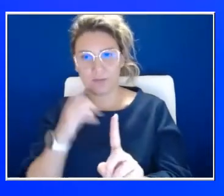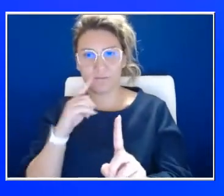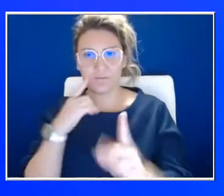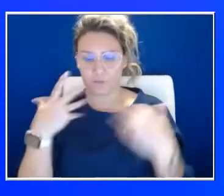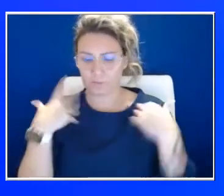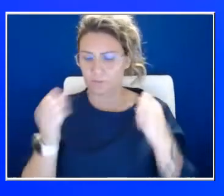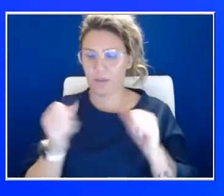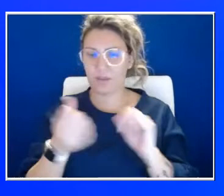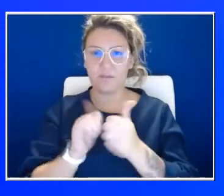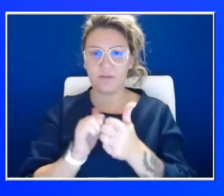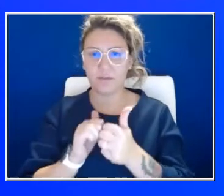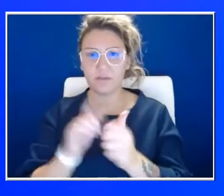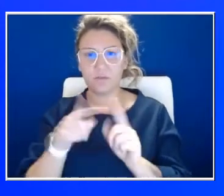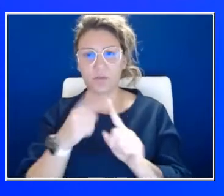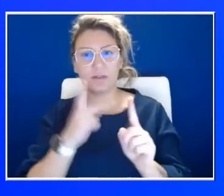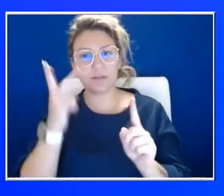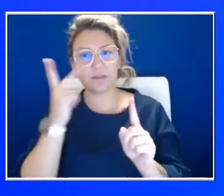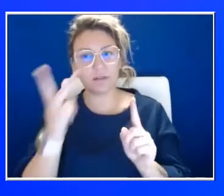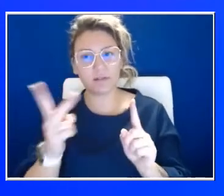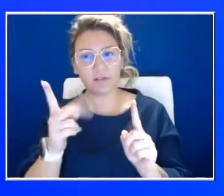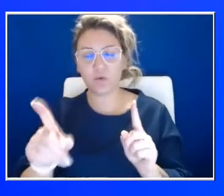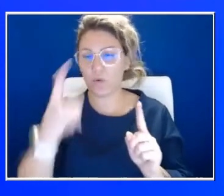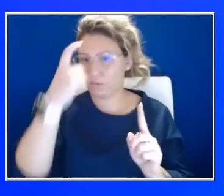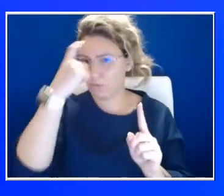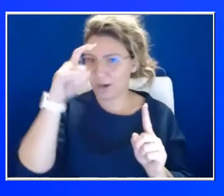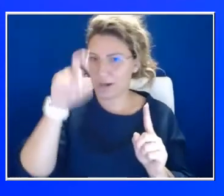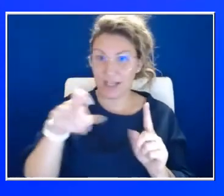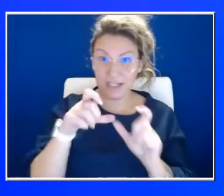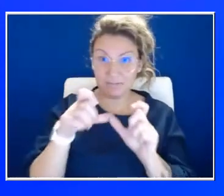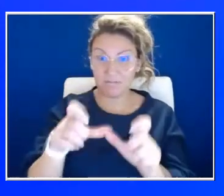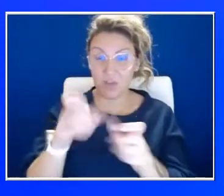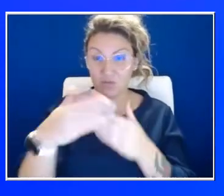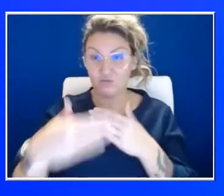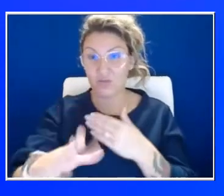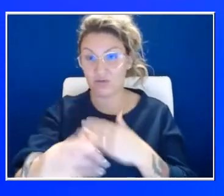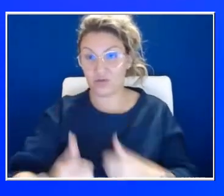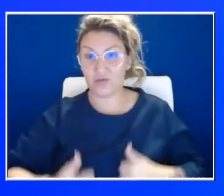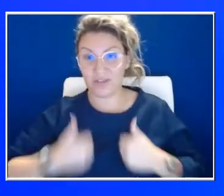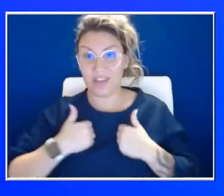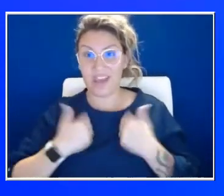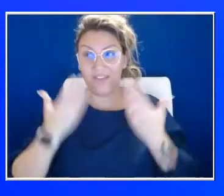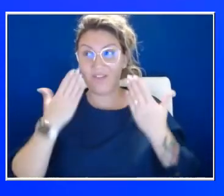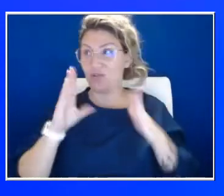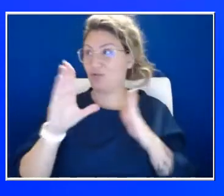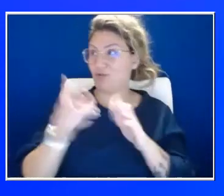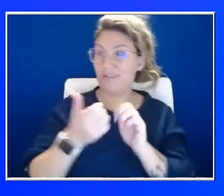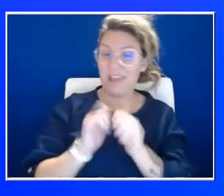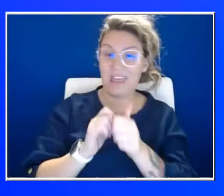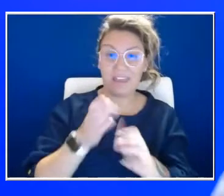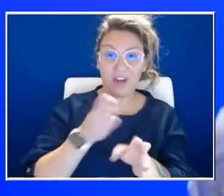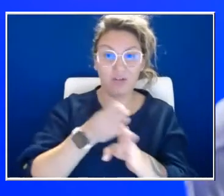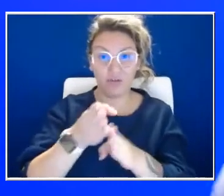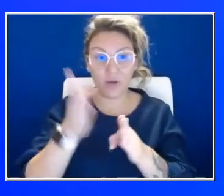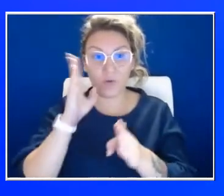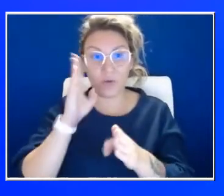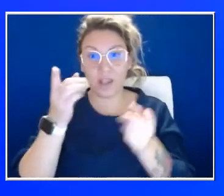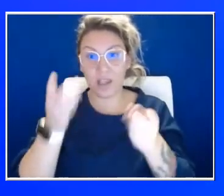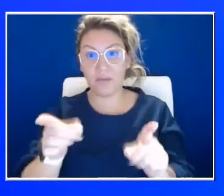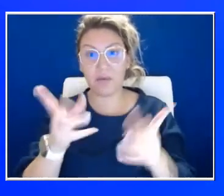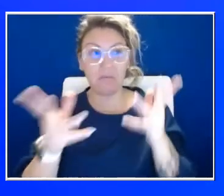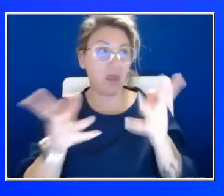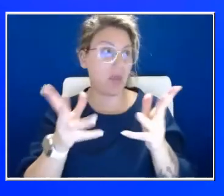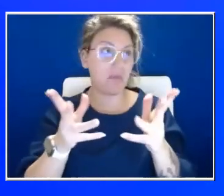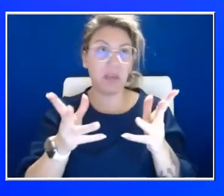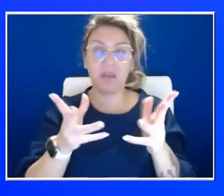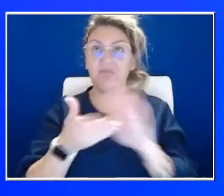with concussion, your brain has to last you the rest of your life. We don't know what your athletic career will turn out to be. You may go all the way to the professional